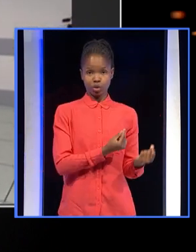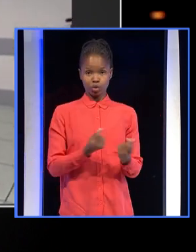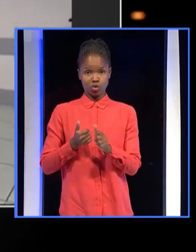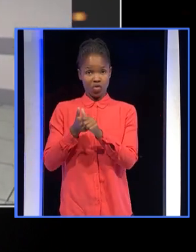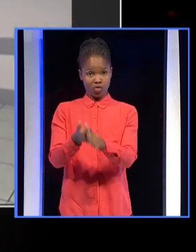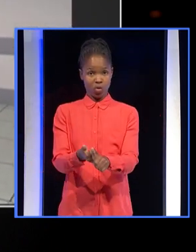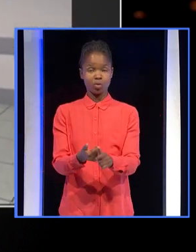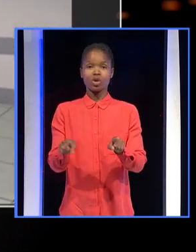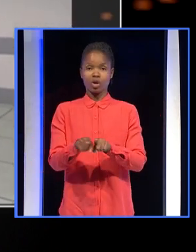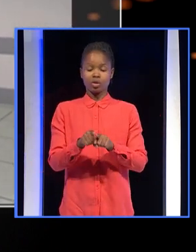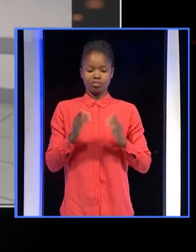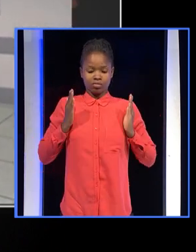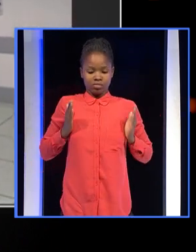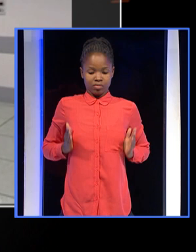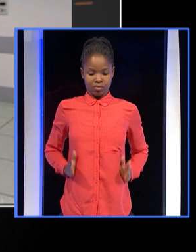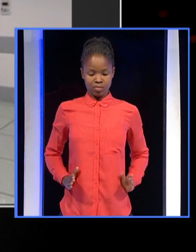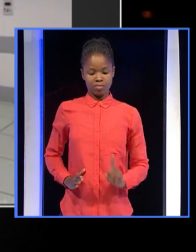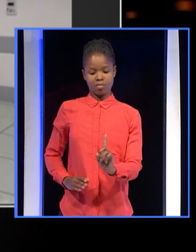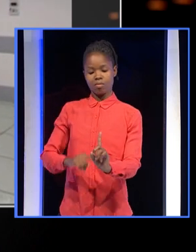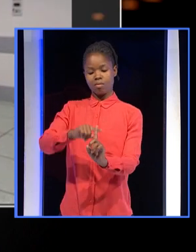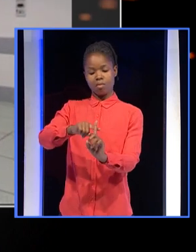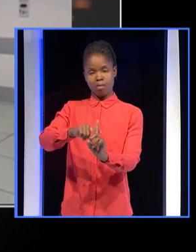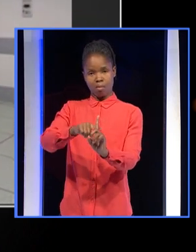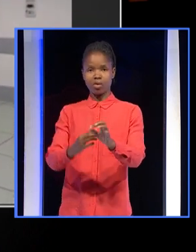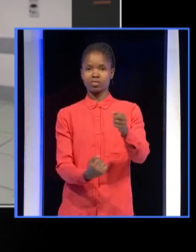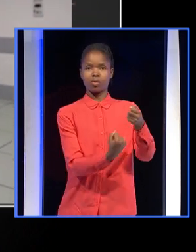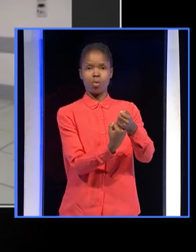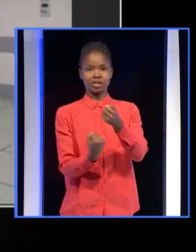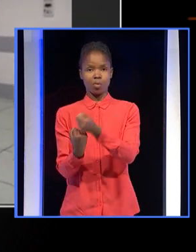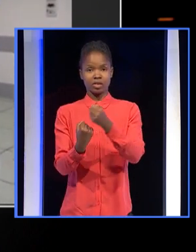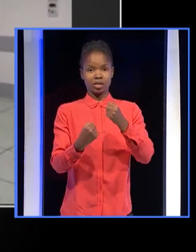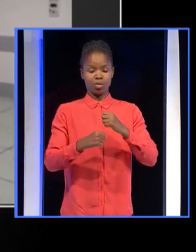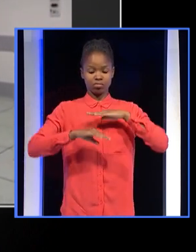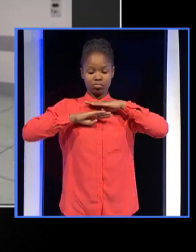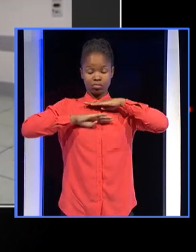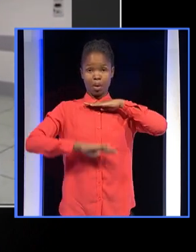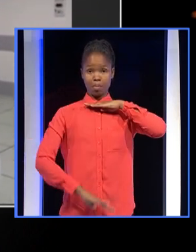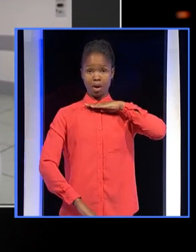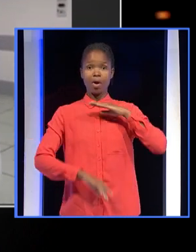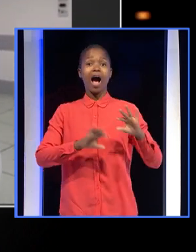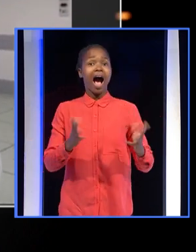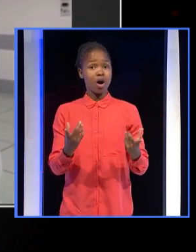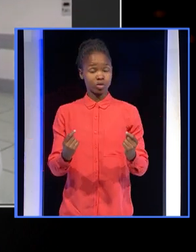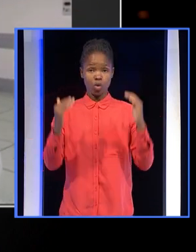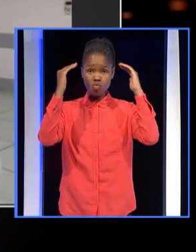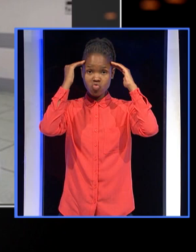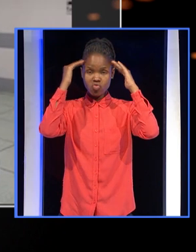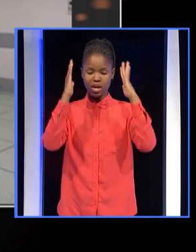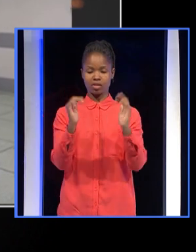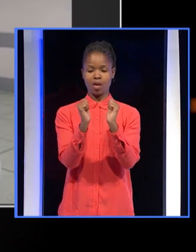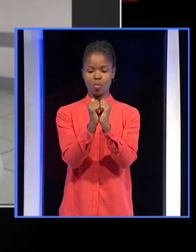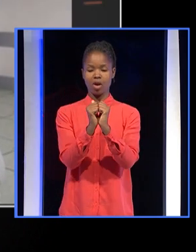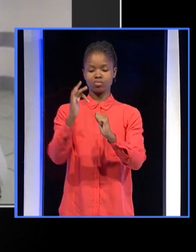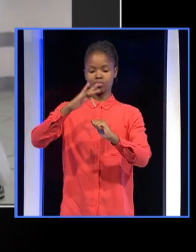ceiling-mounted harness for balance, the 28-year-old tetraplegic patient used a system of sensors implanted near his brain to